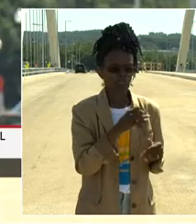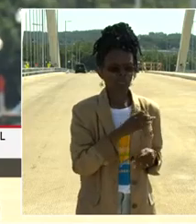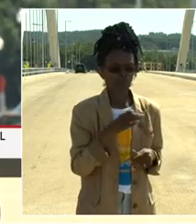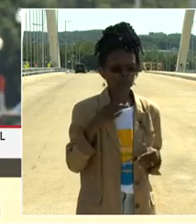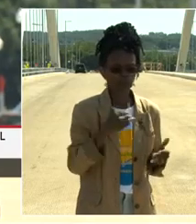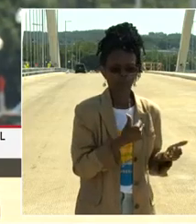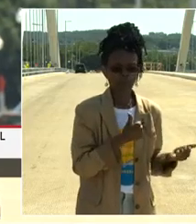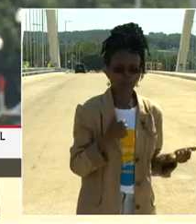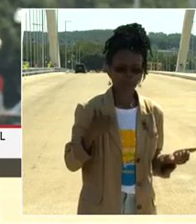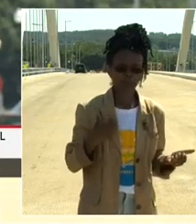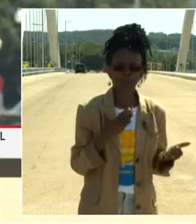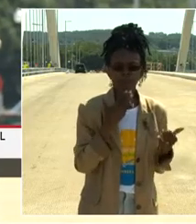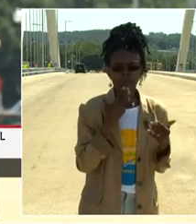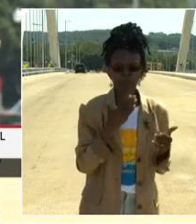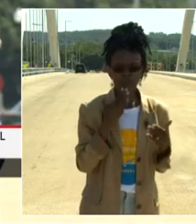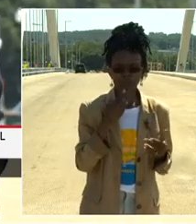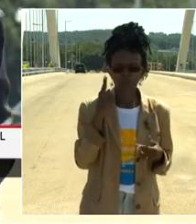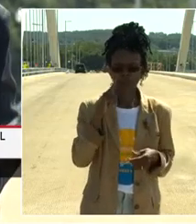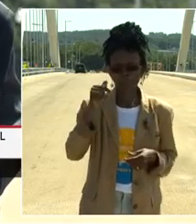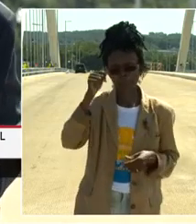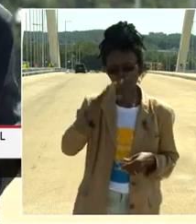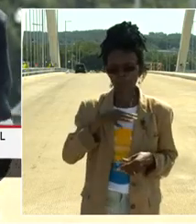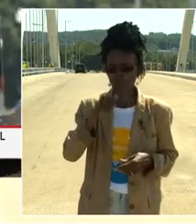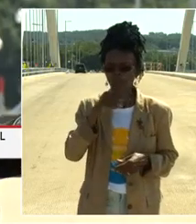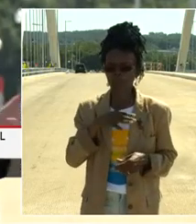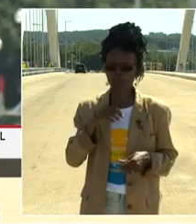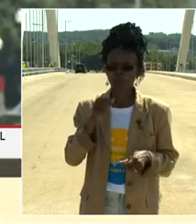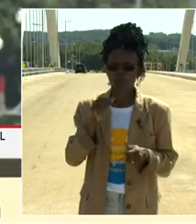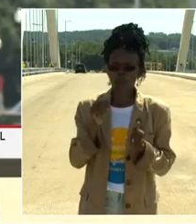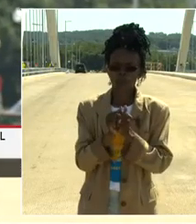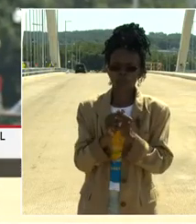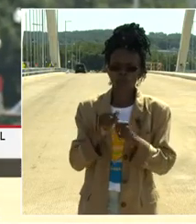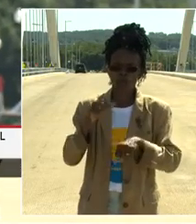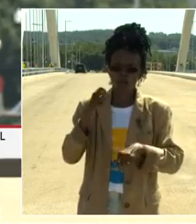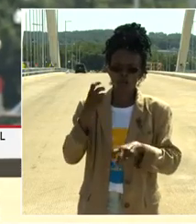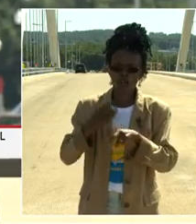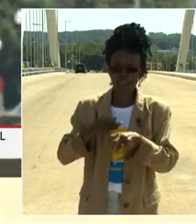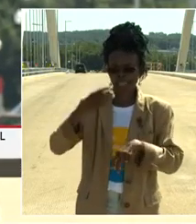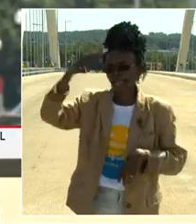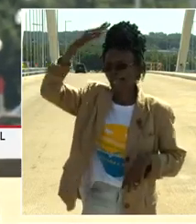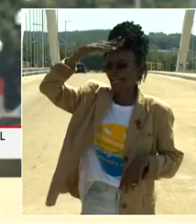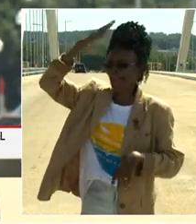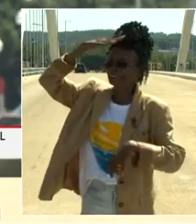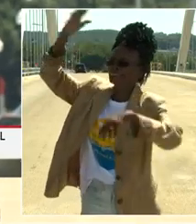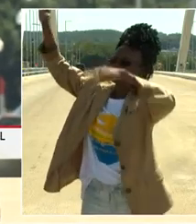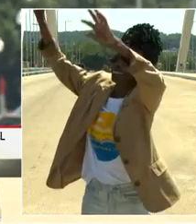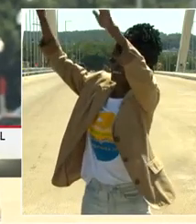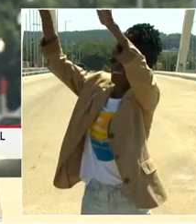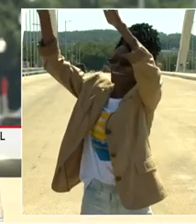women wearing the hard hats and the vests, thank you for your incredible hard work on this.